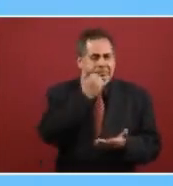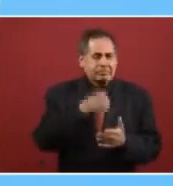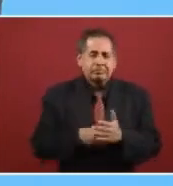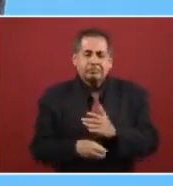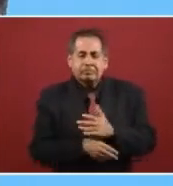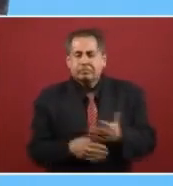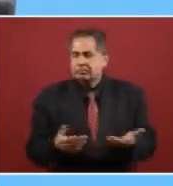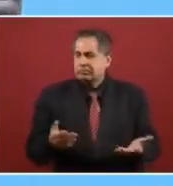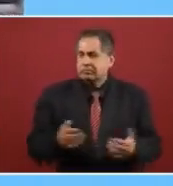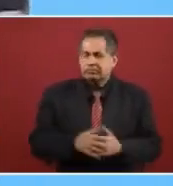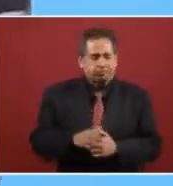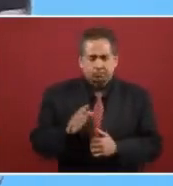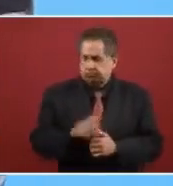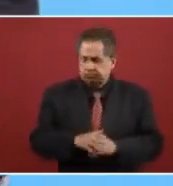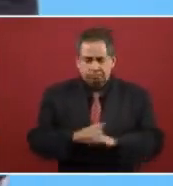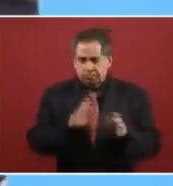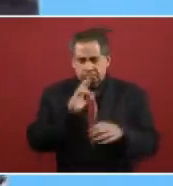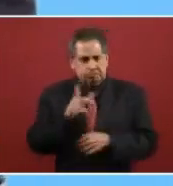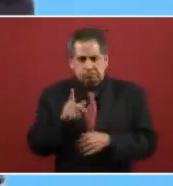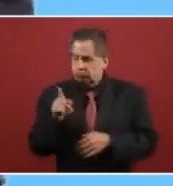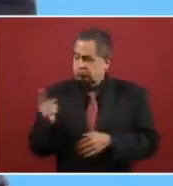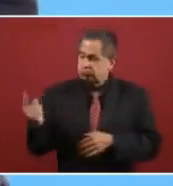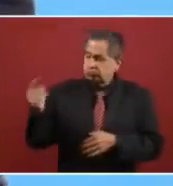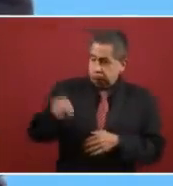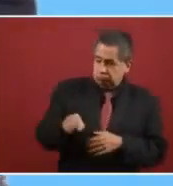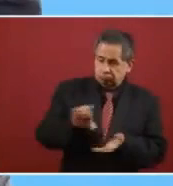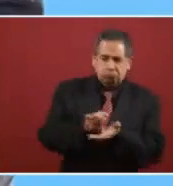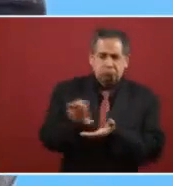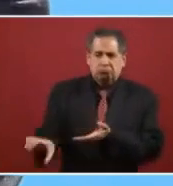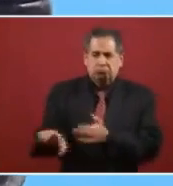Piquete de ojo. That's a taking like a little stab at it.